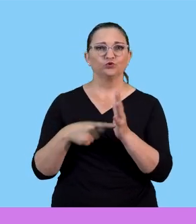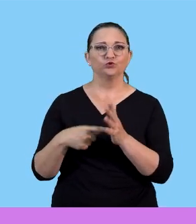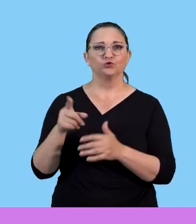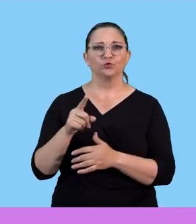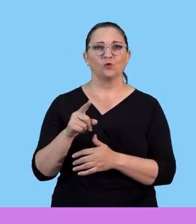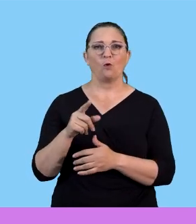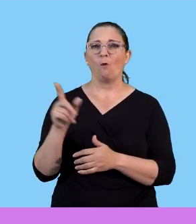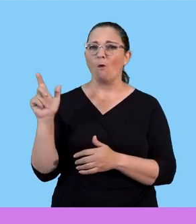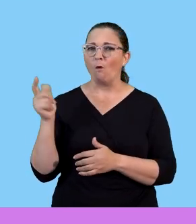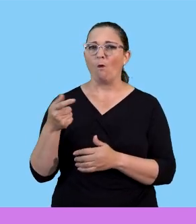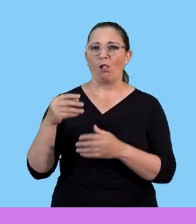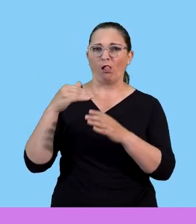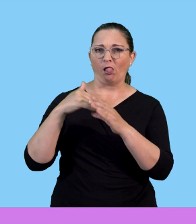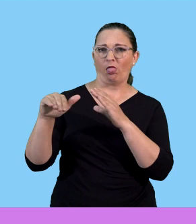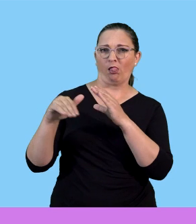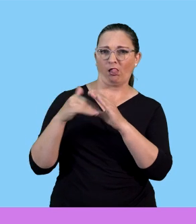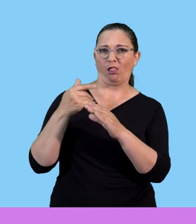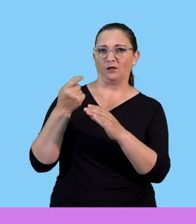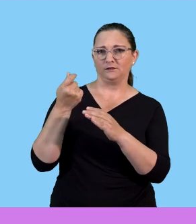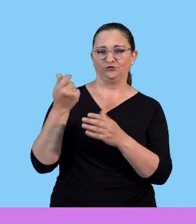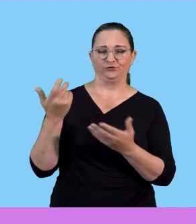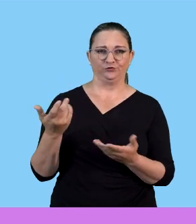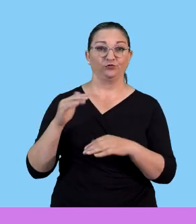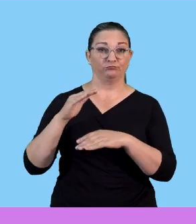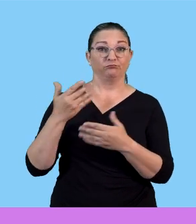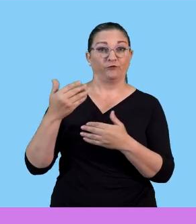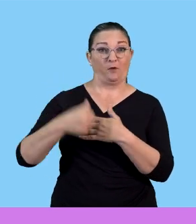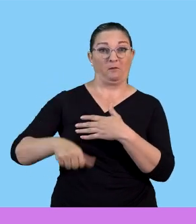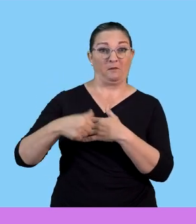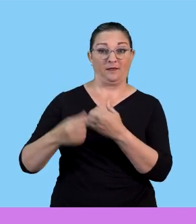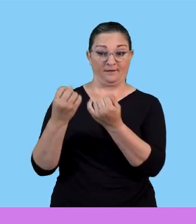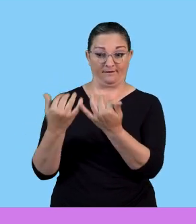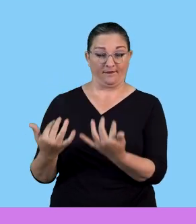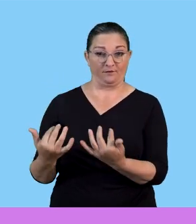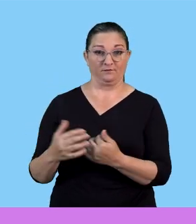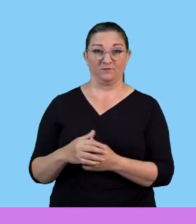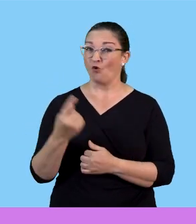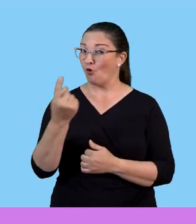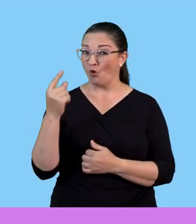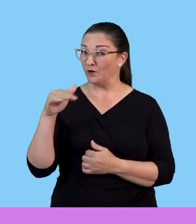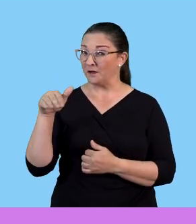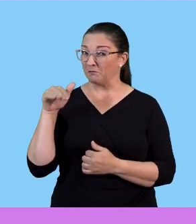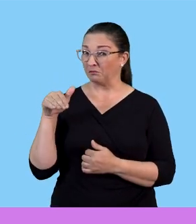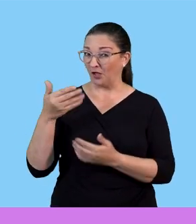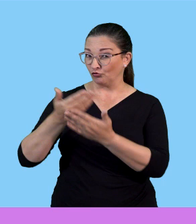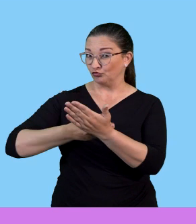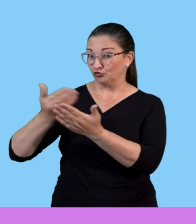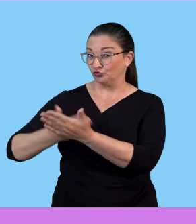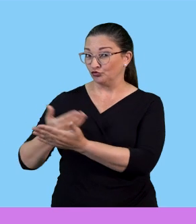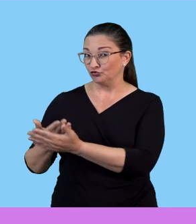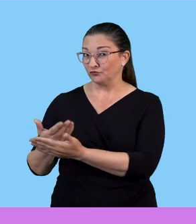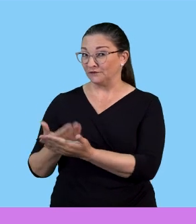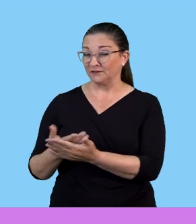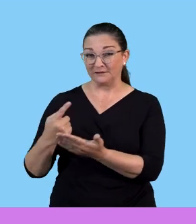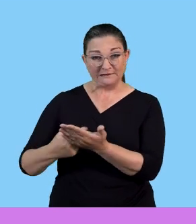statement showing you all the transactions on your monthly account. But that is not the only banking